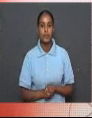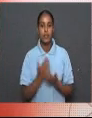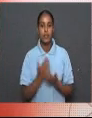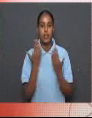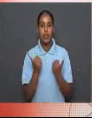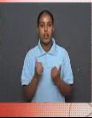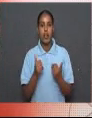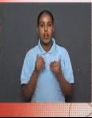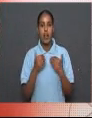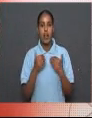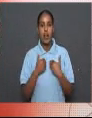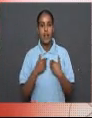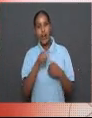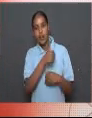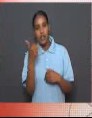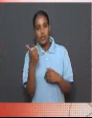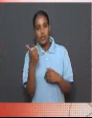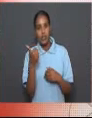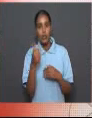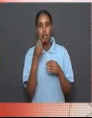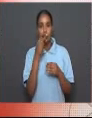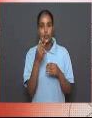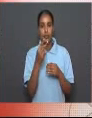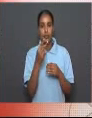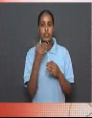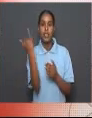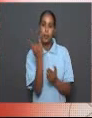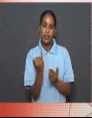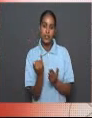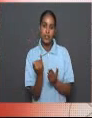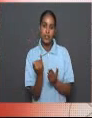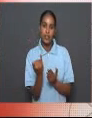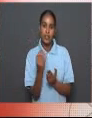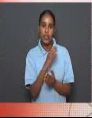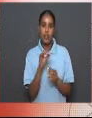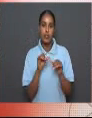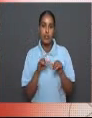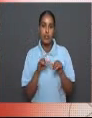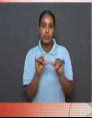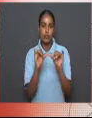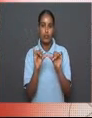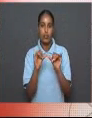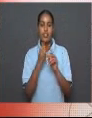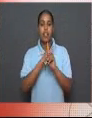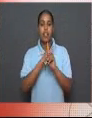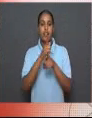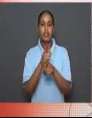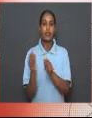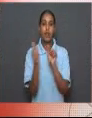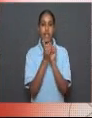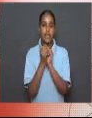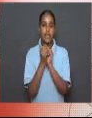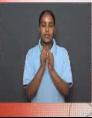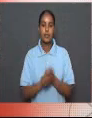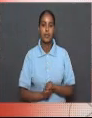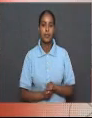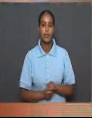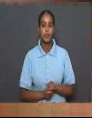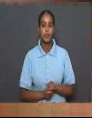Let us have another look at the images and go through the answers together.